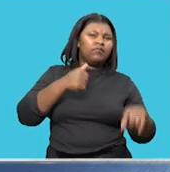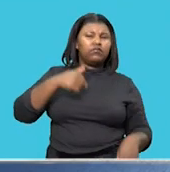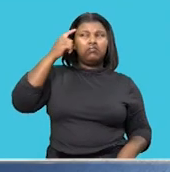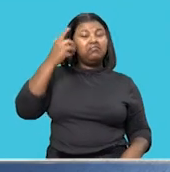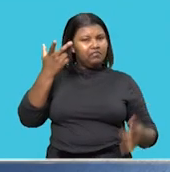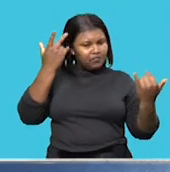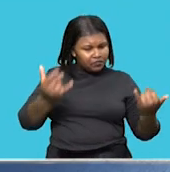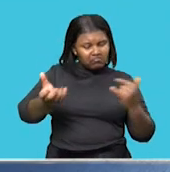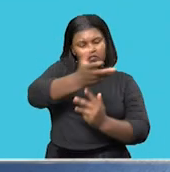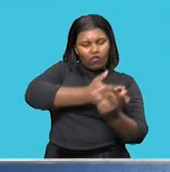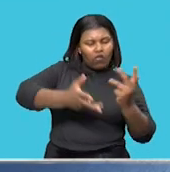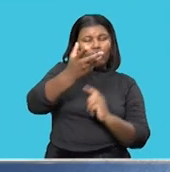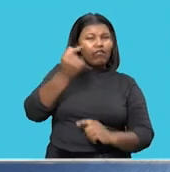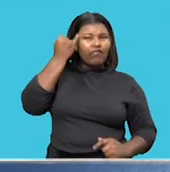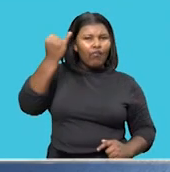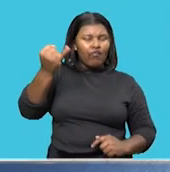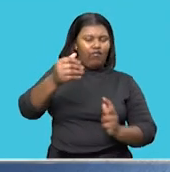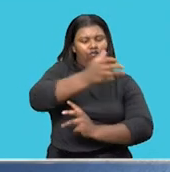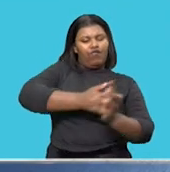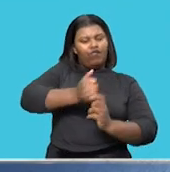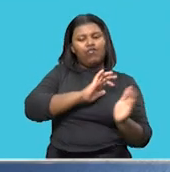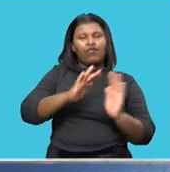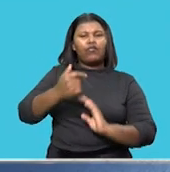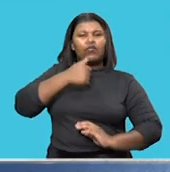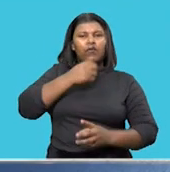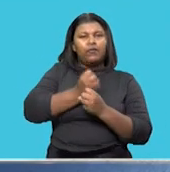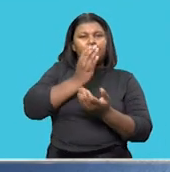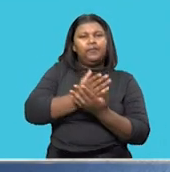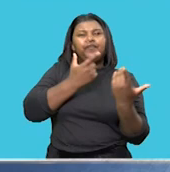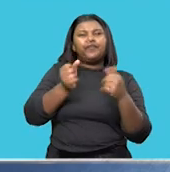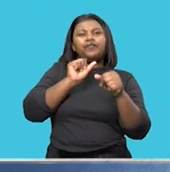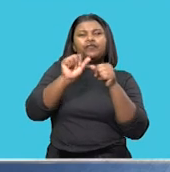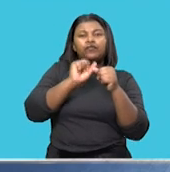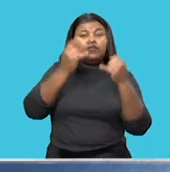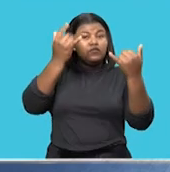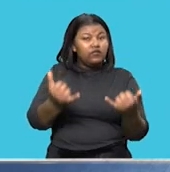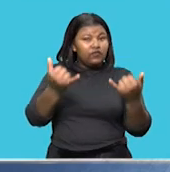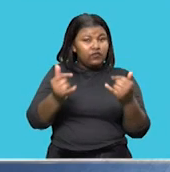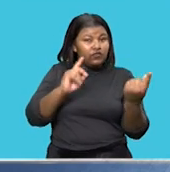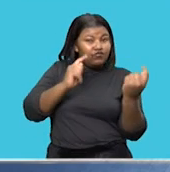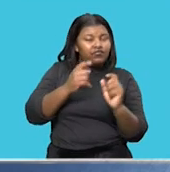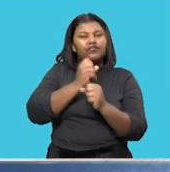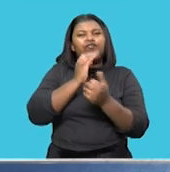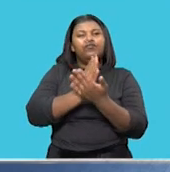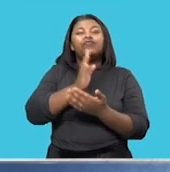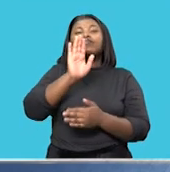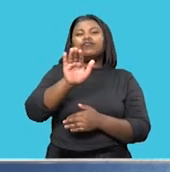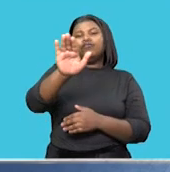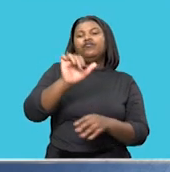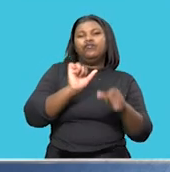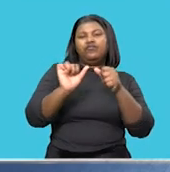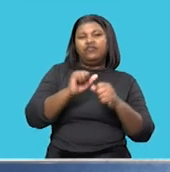today to just share ideas share thoughts around how can we do take actions today that are going to make sure that we